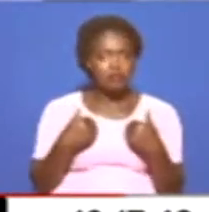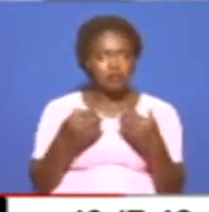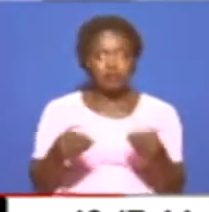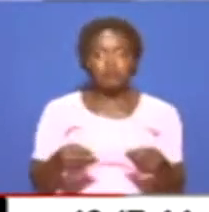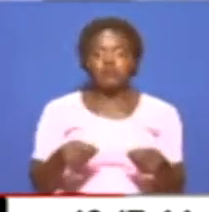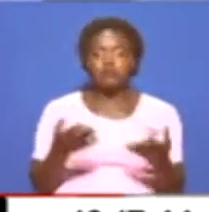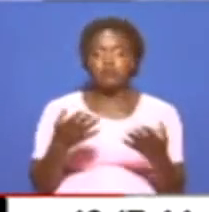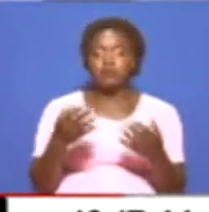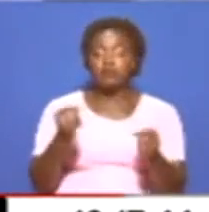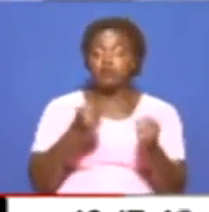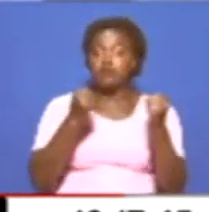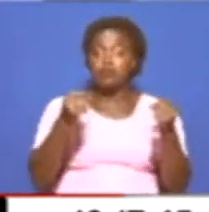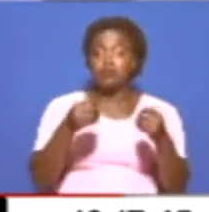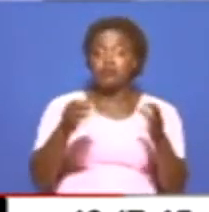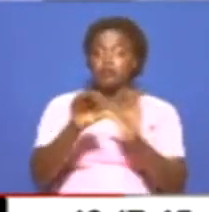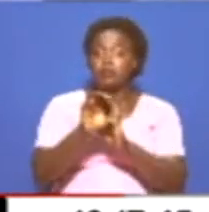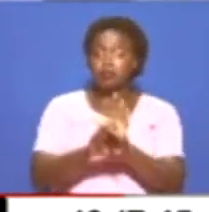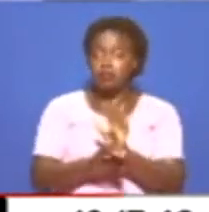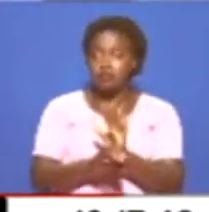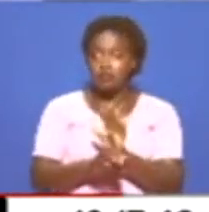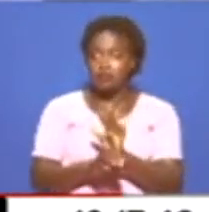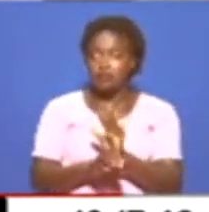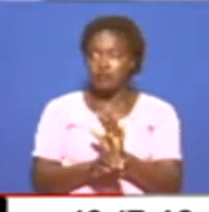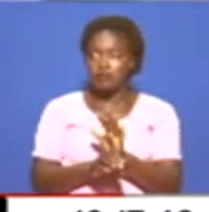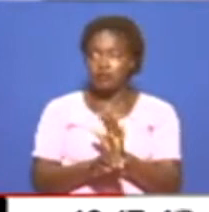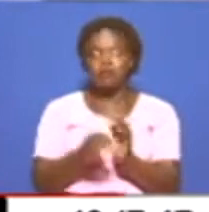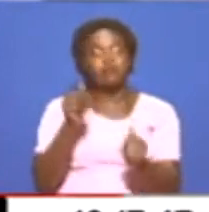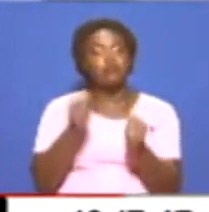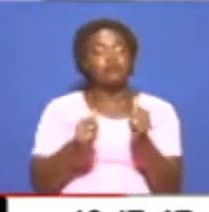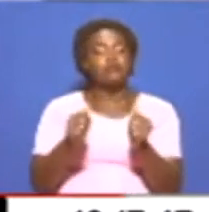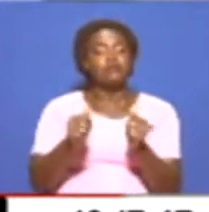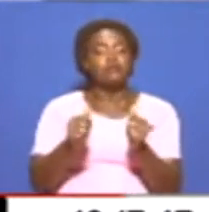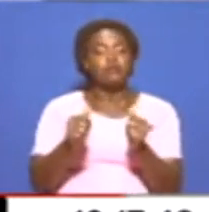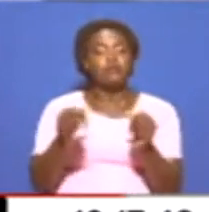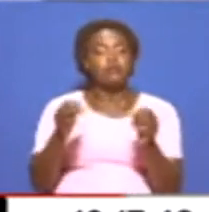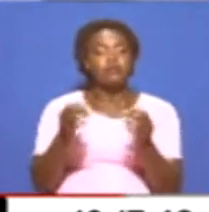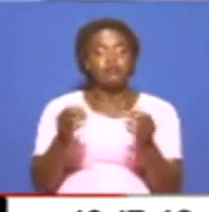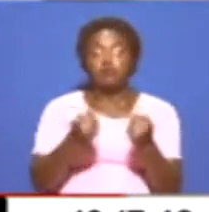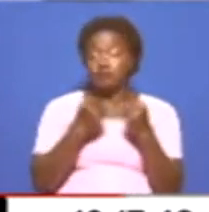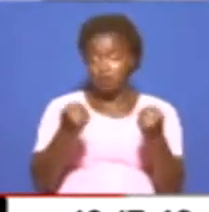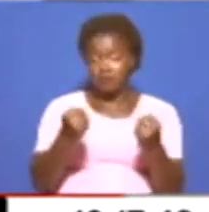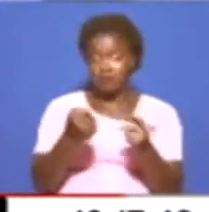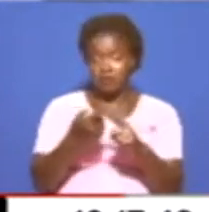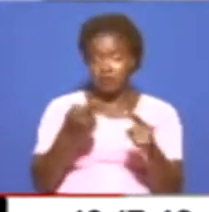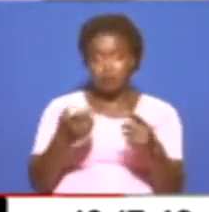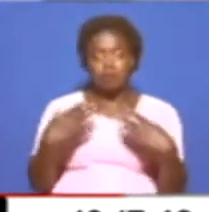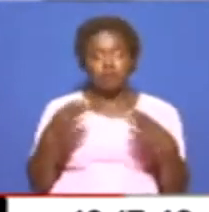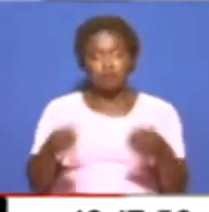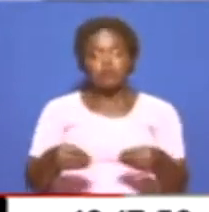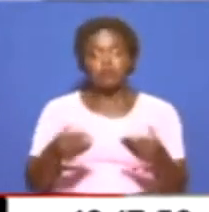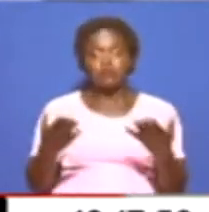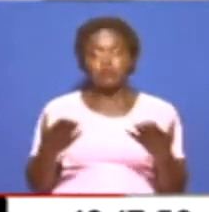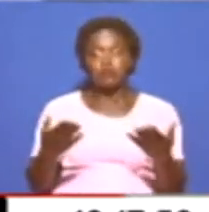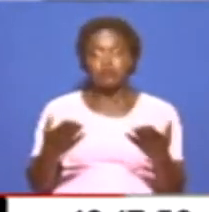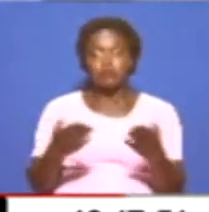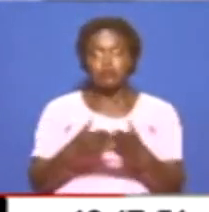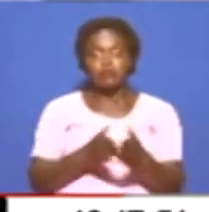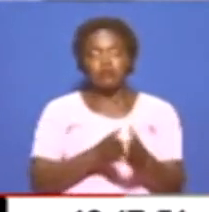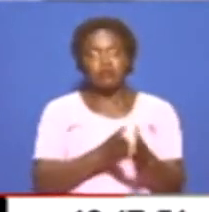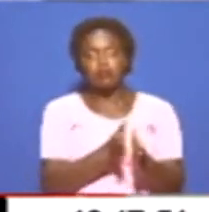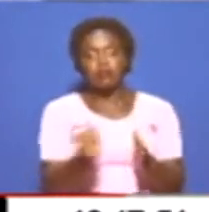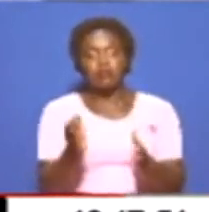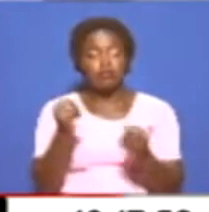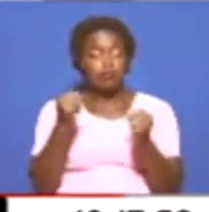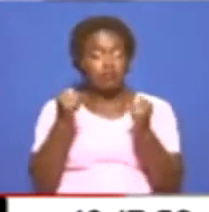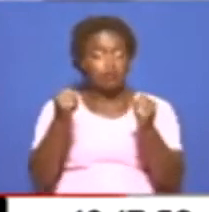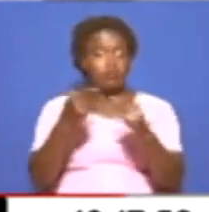powers that are given by the constitution, mm-hmm. which powers are actually borrowed from the people. Yes. So in a sense, he's exercising indirect powers from the people,